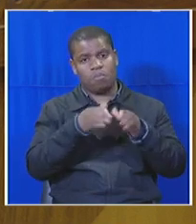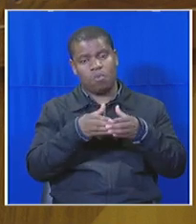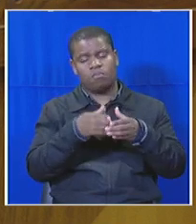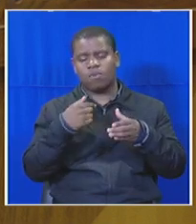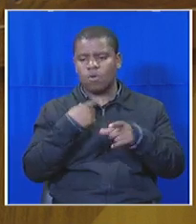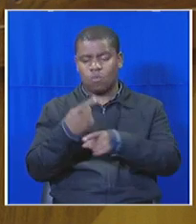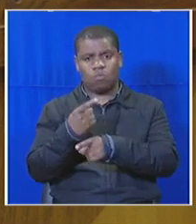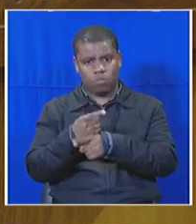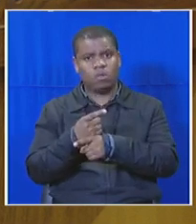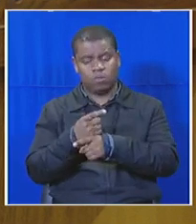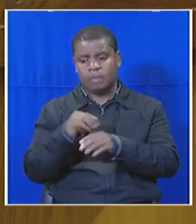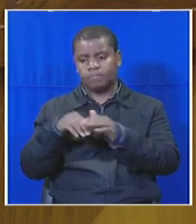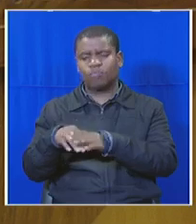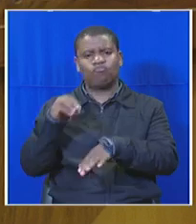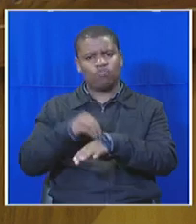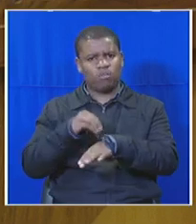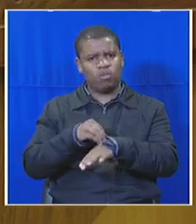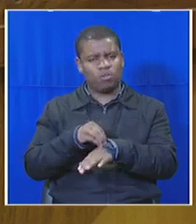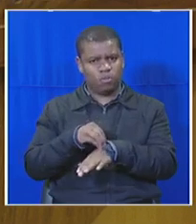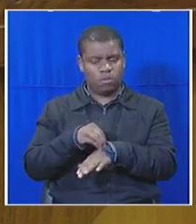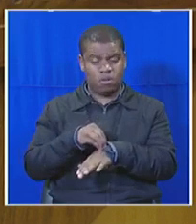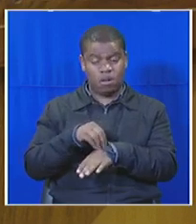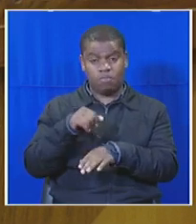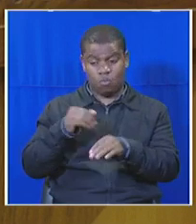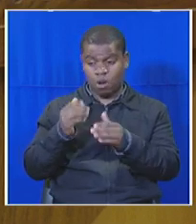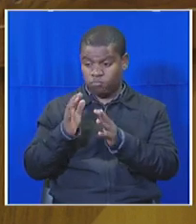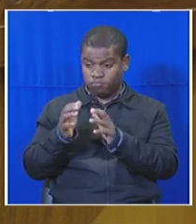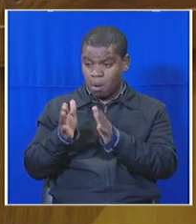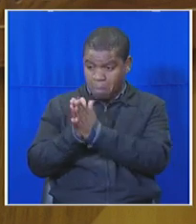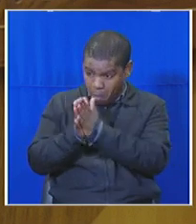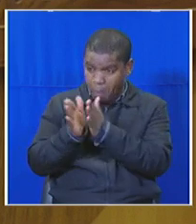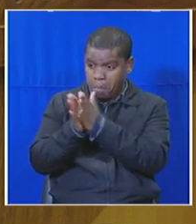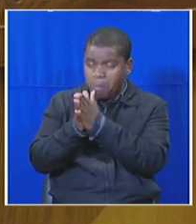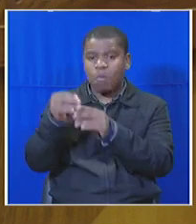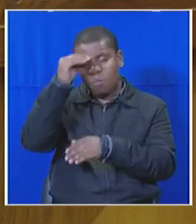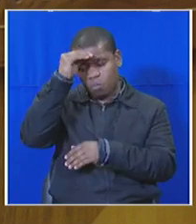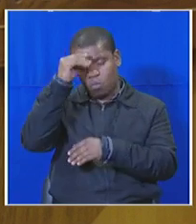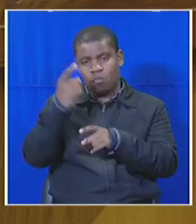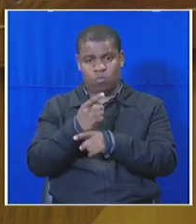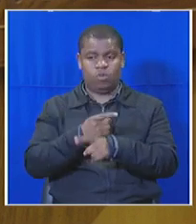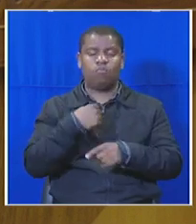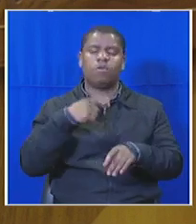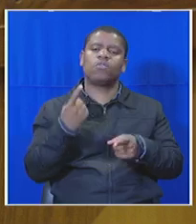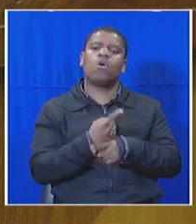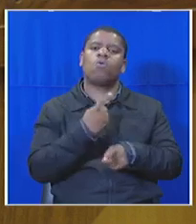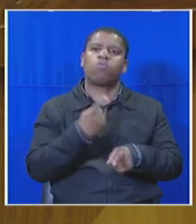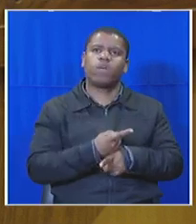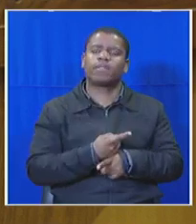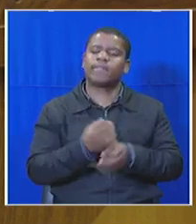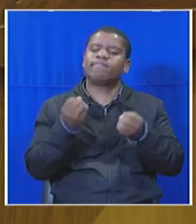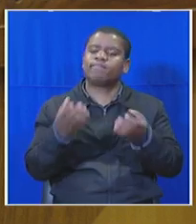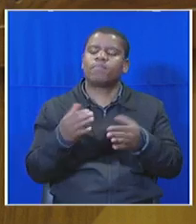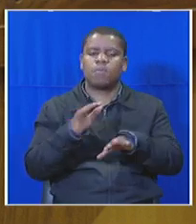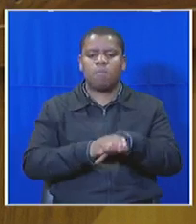them when they are in trouble? We therefore, as South Africans, must give permission to these, our